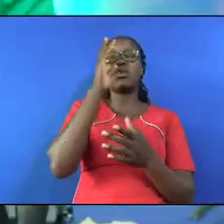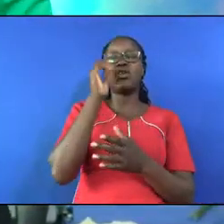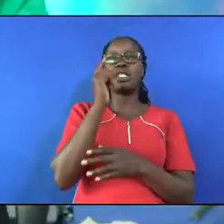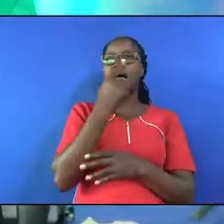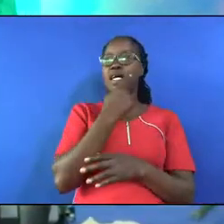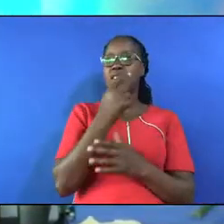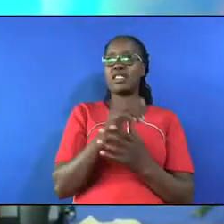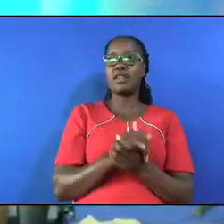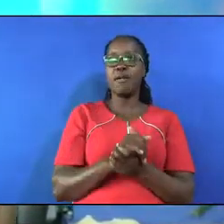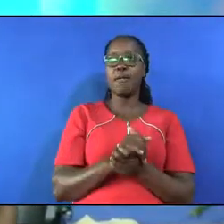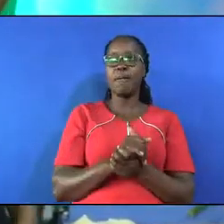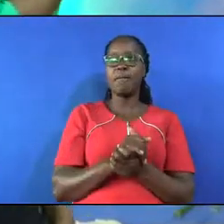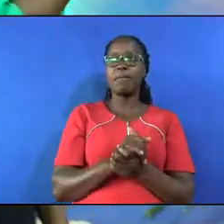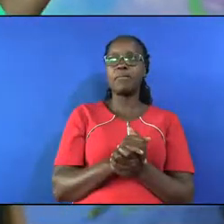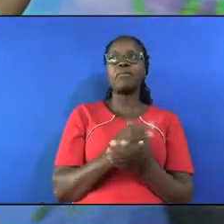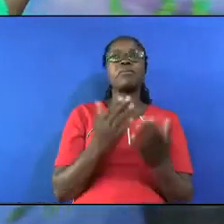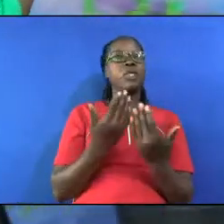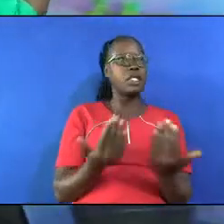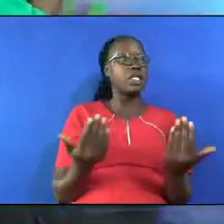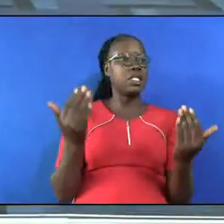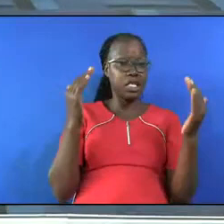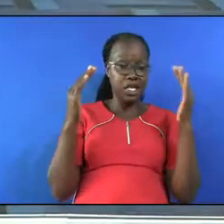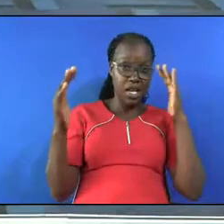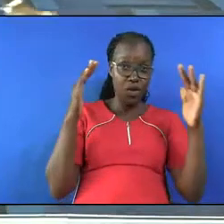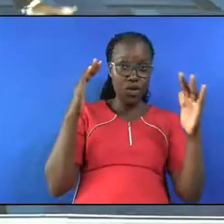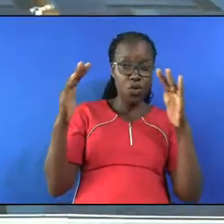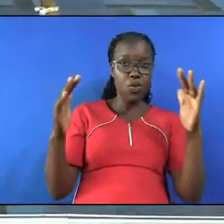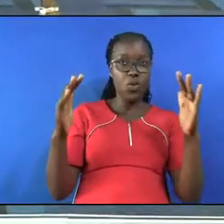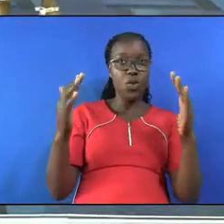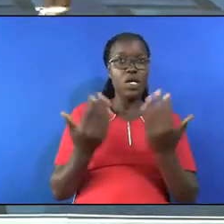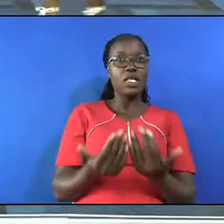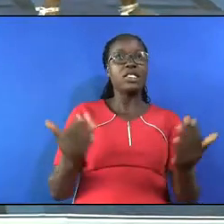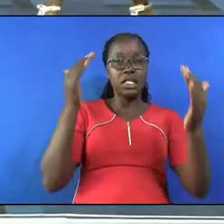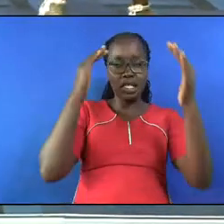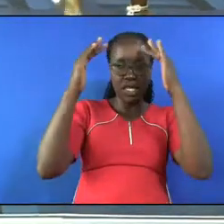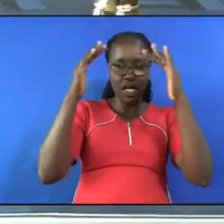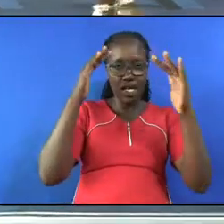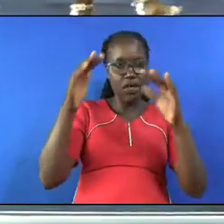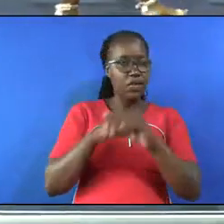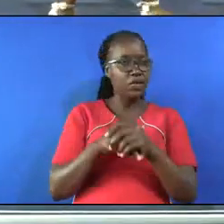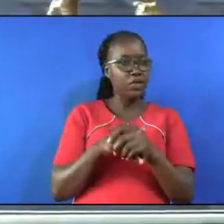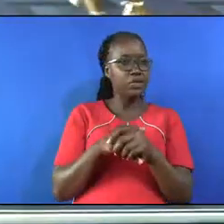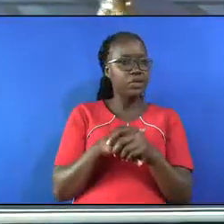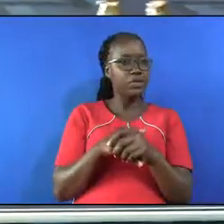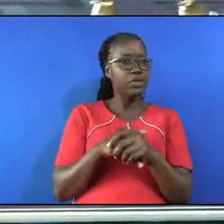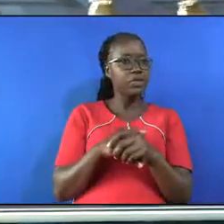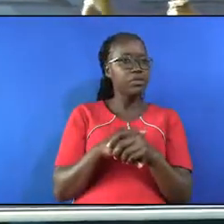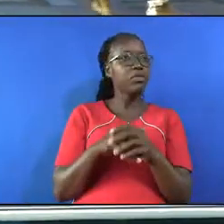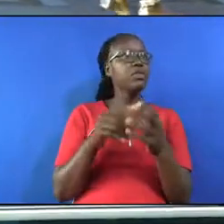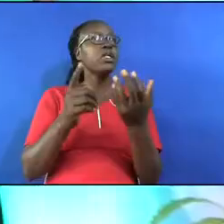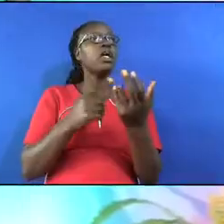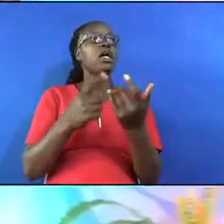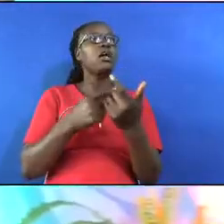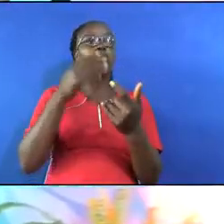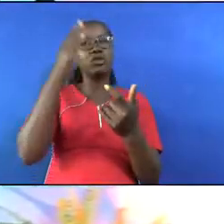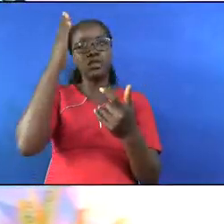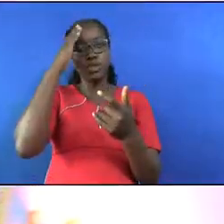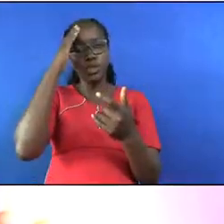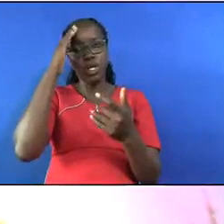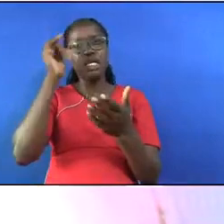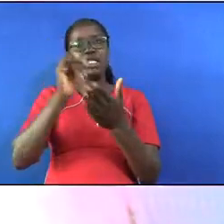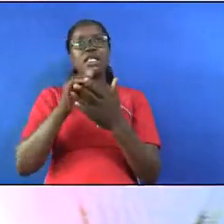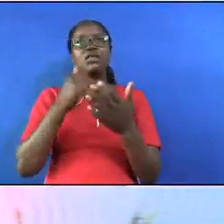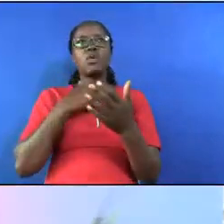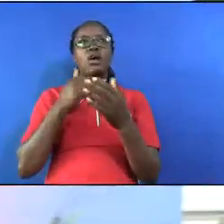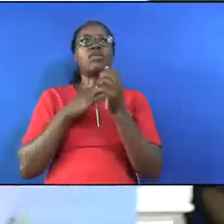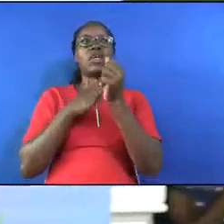sight. Children, hello. Children, hello. How many know that we have guardian